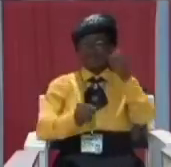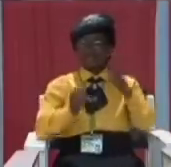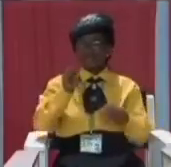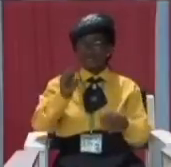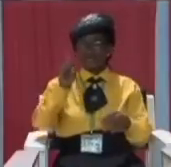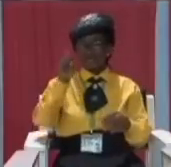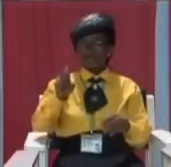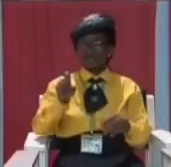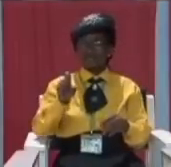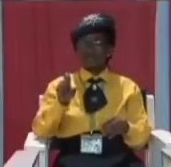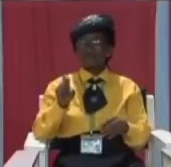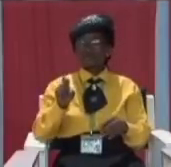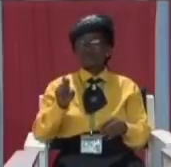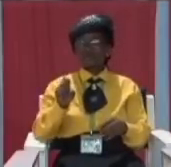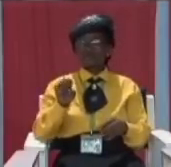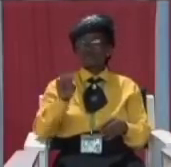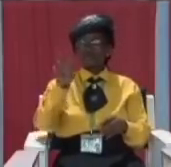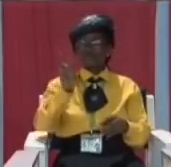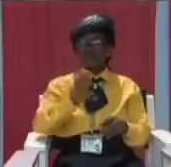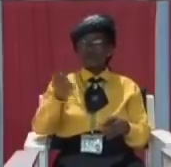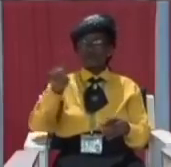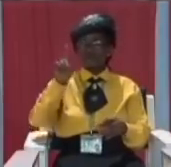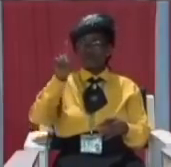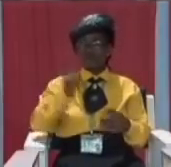Exodus 12 from verse 1 to the end,